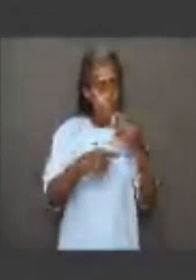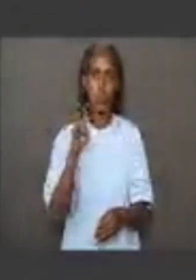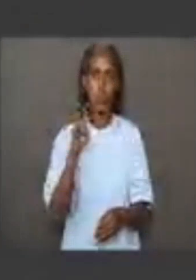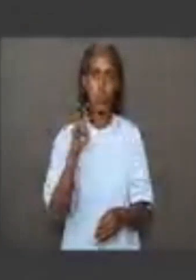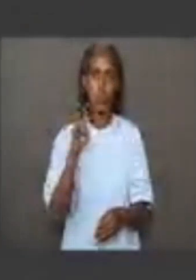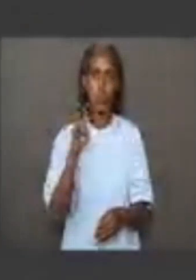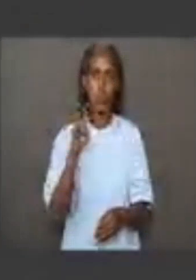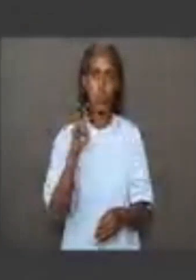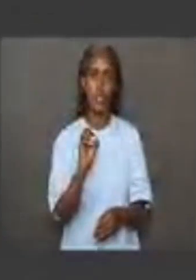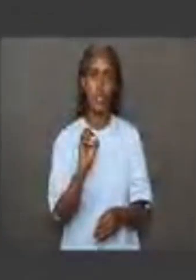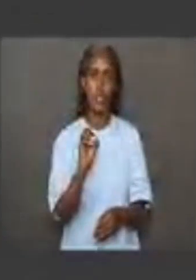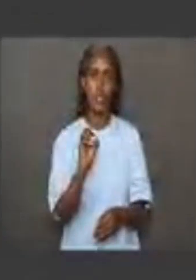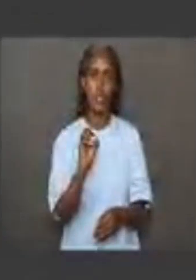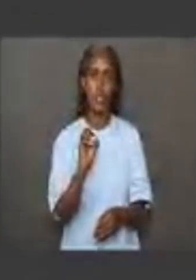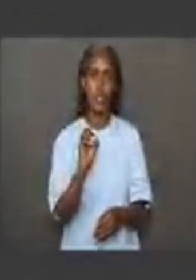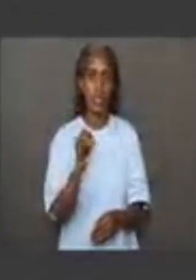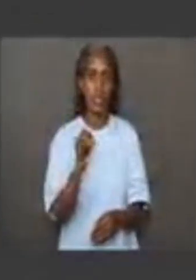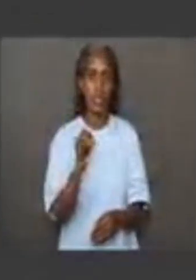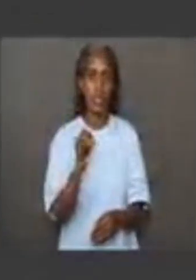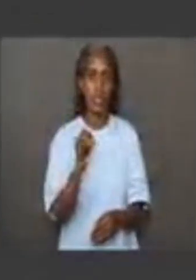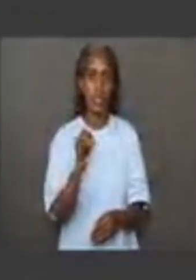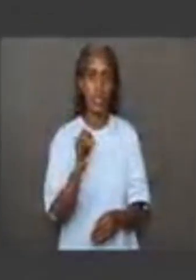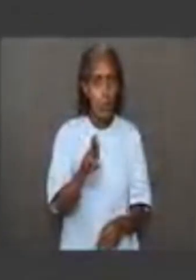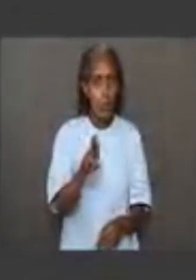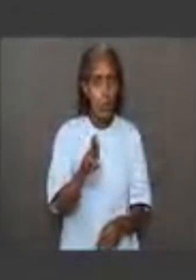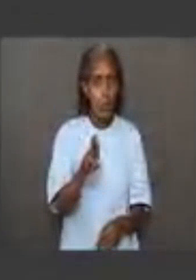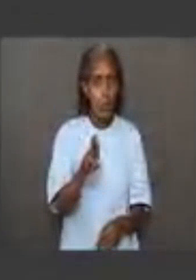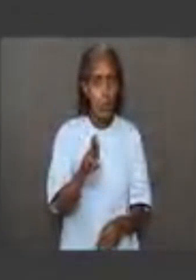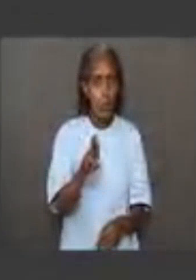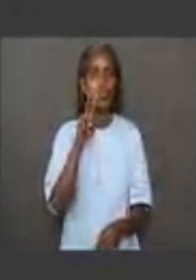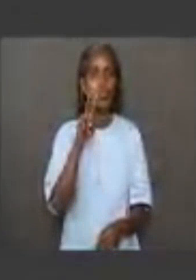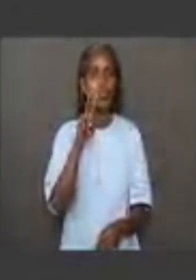250? Or